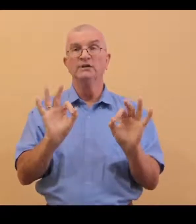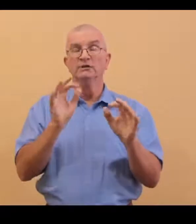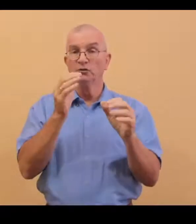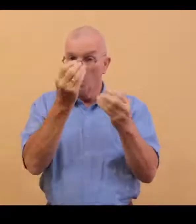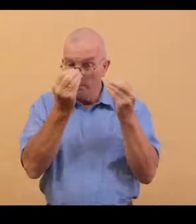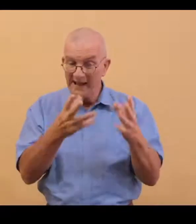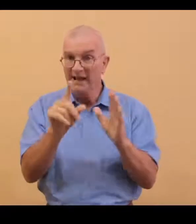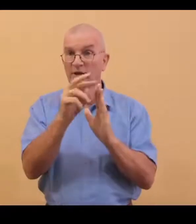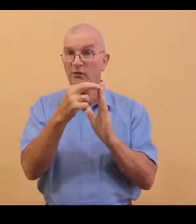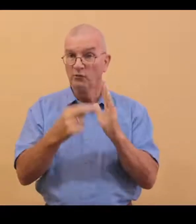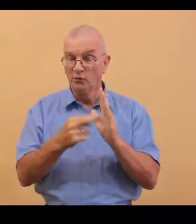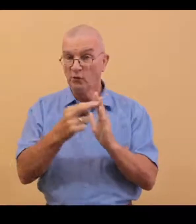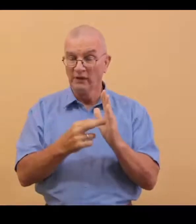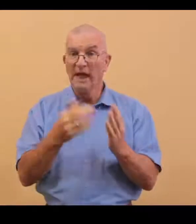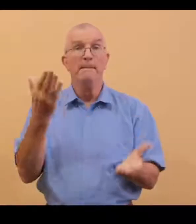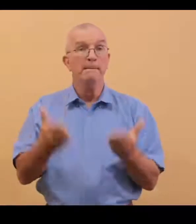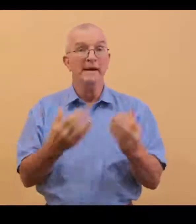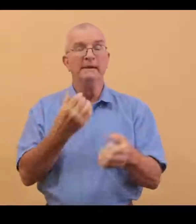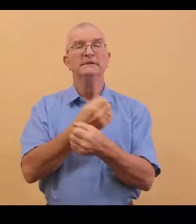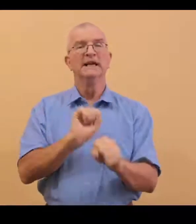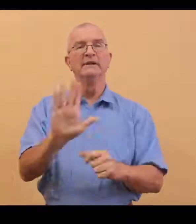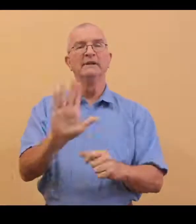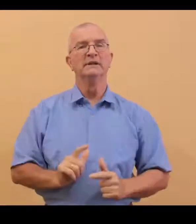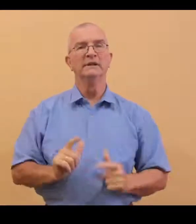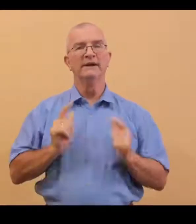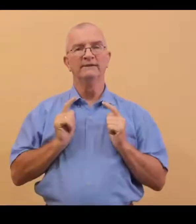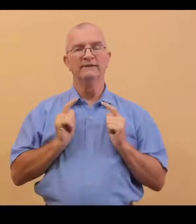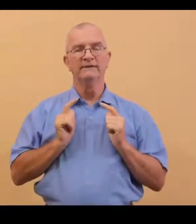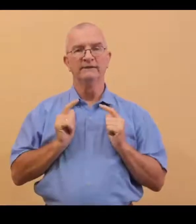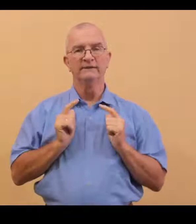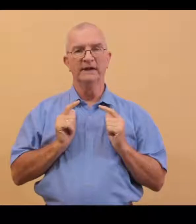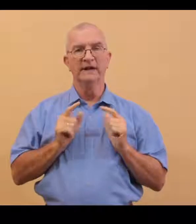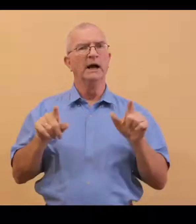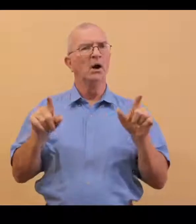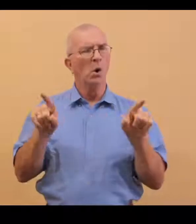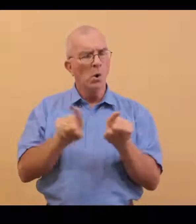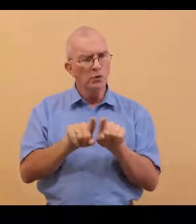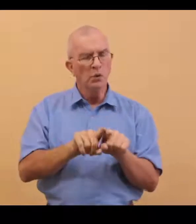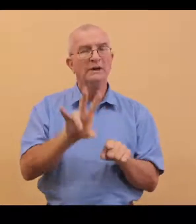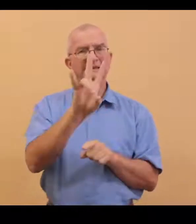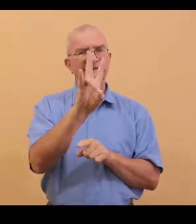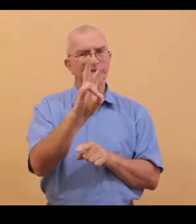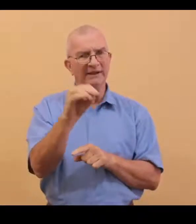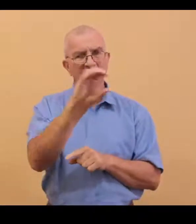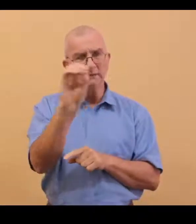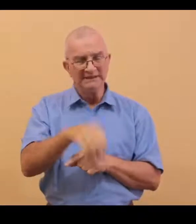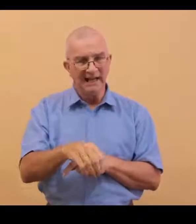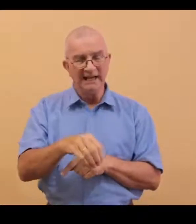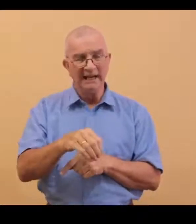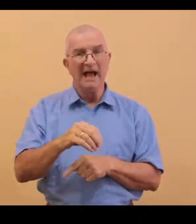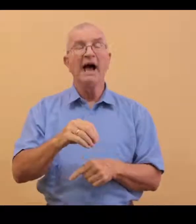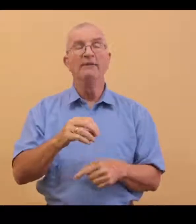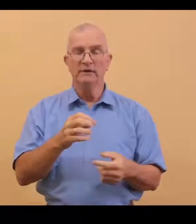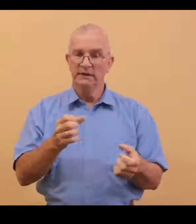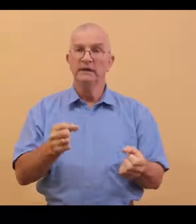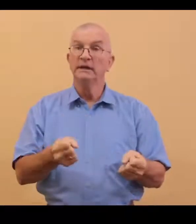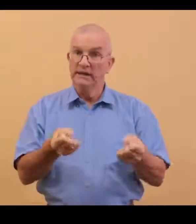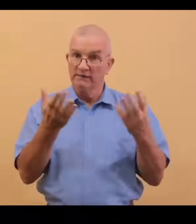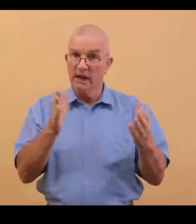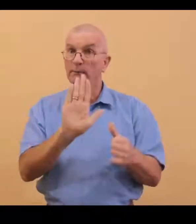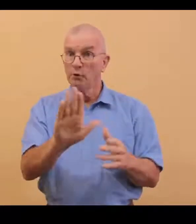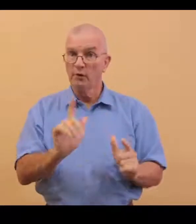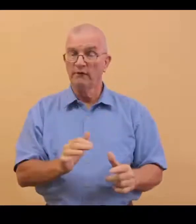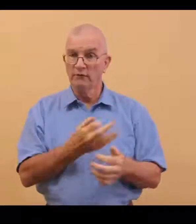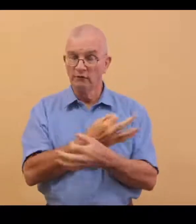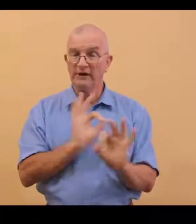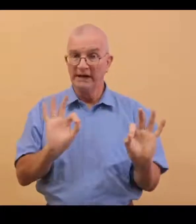guidelines that could save your life. At the same time, 70% of you have made the sacrifice for